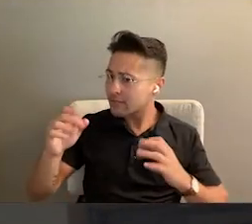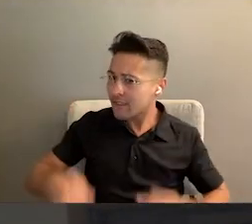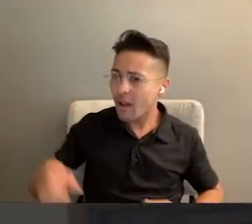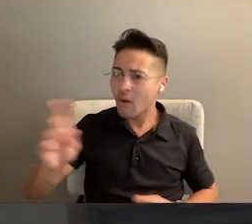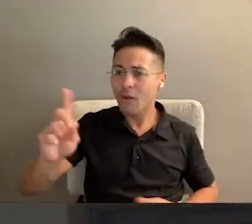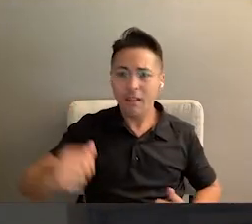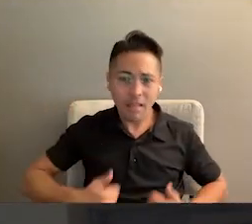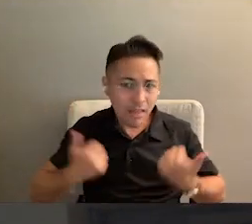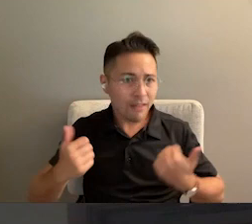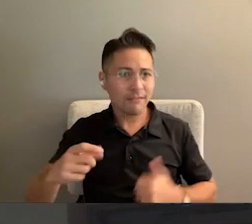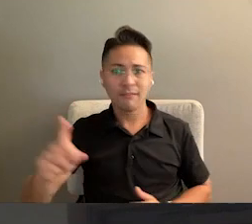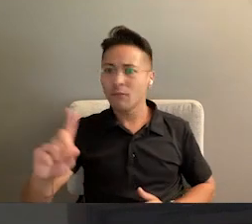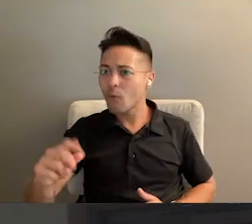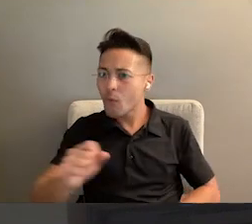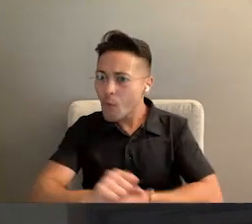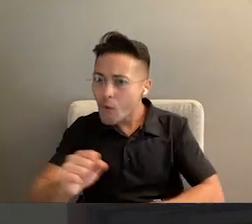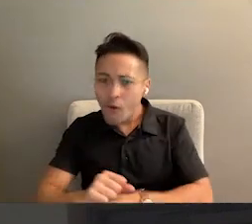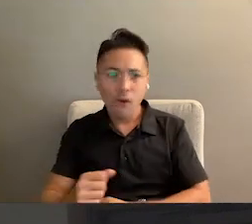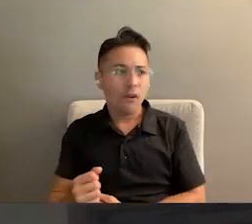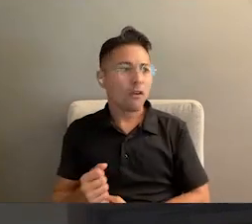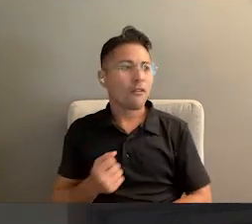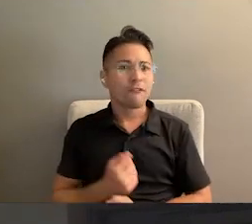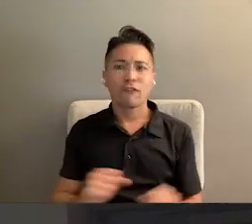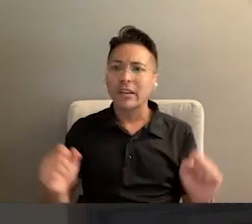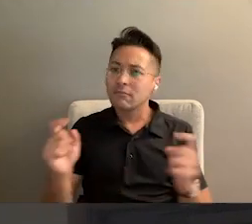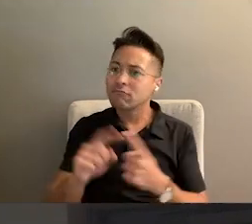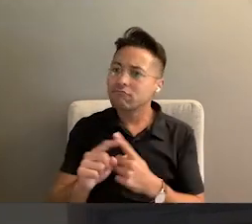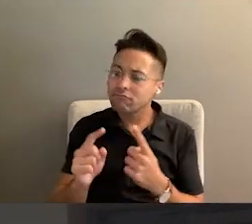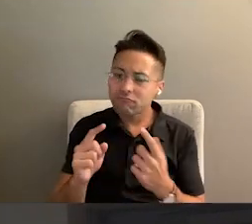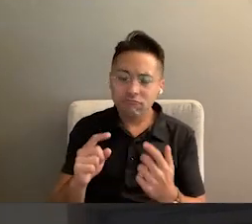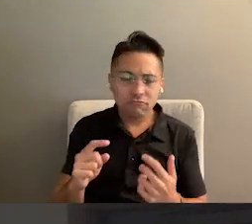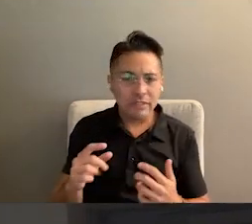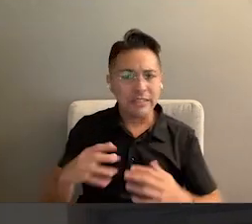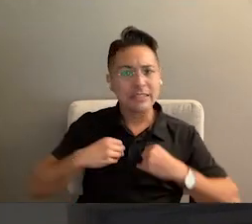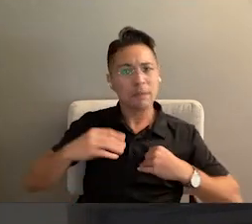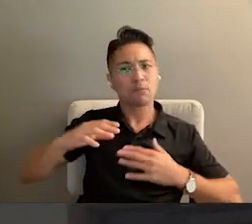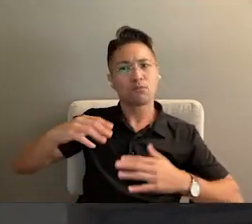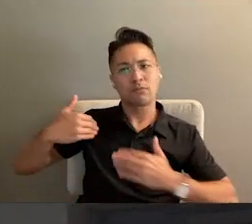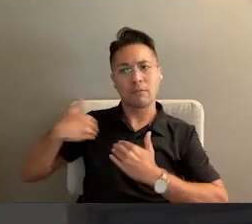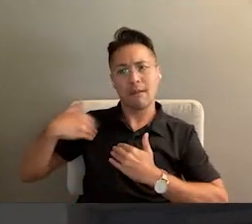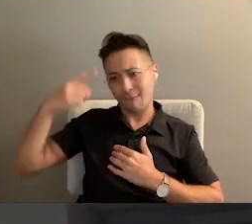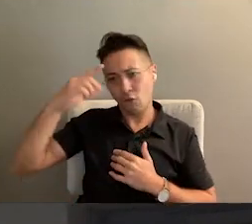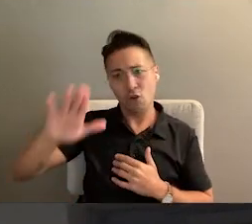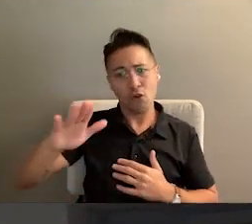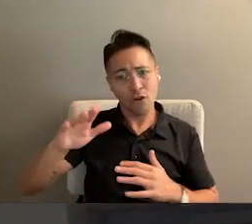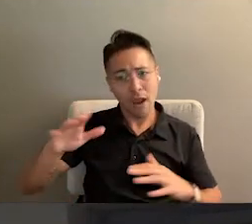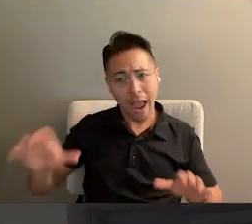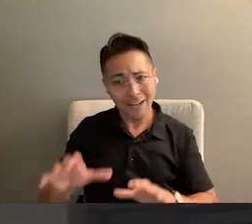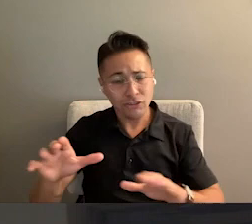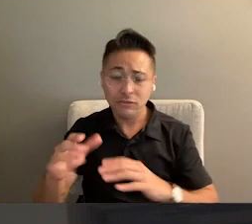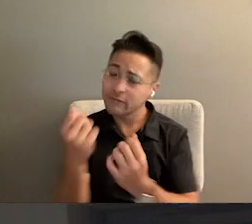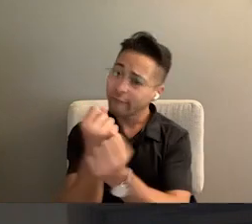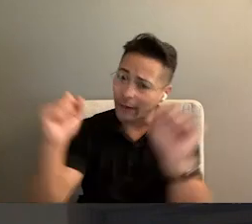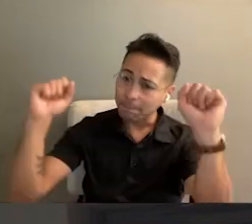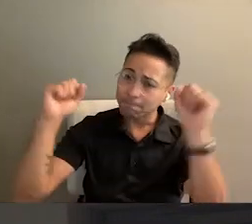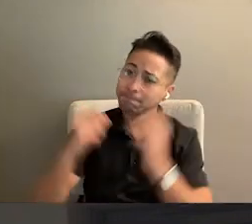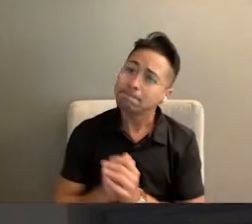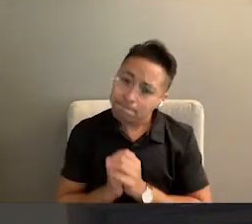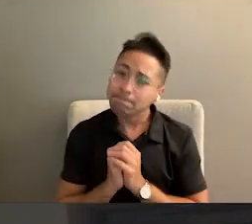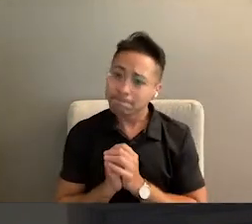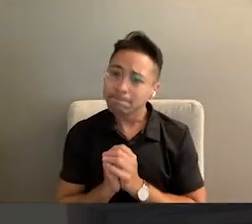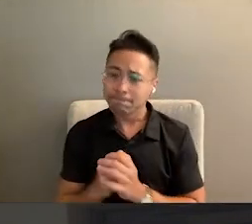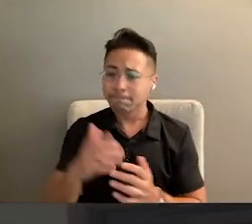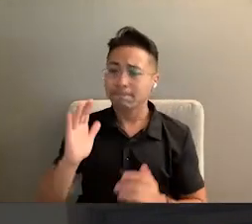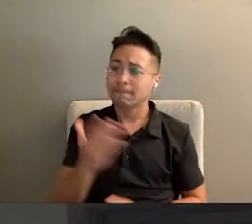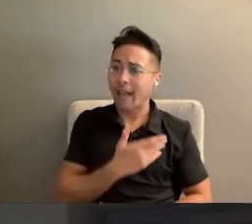choice, freedom to decide where you live, where you work, freedom to accept the responsibilities of your